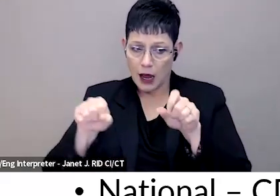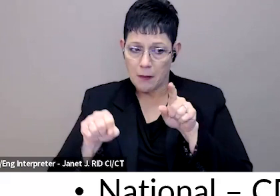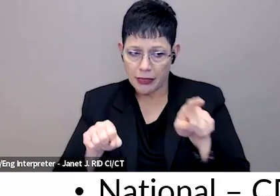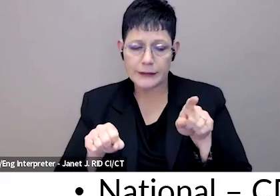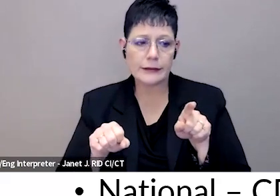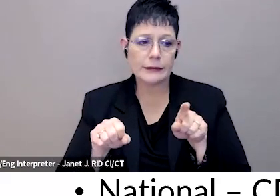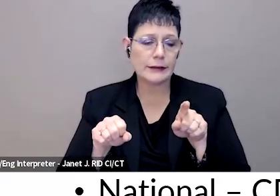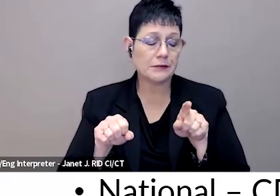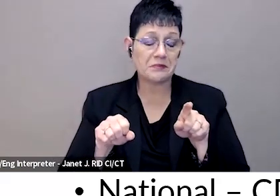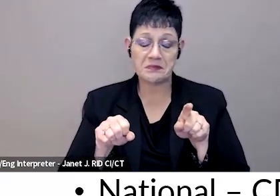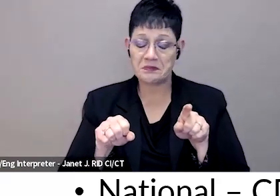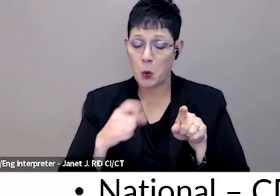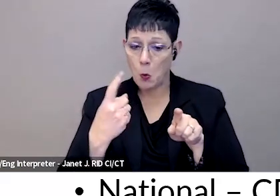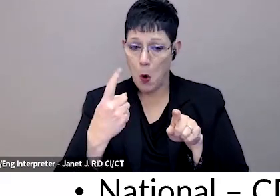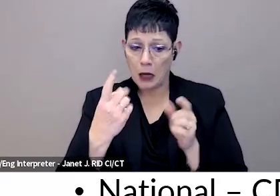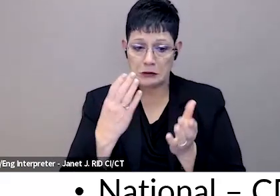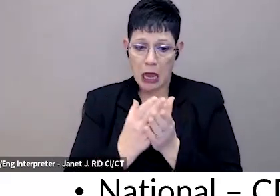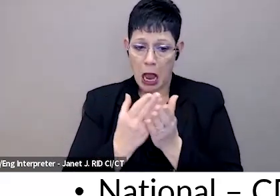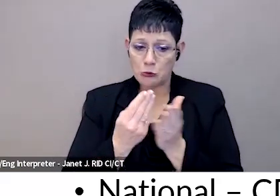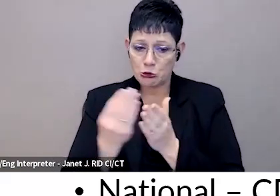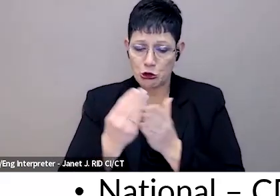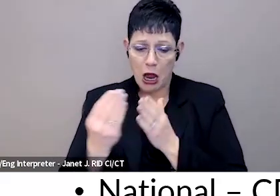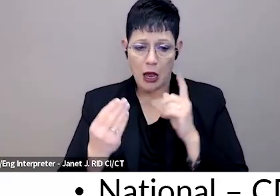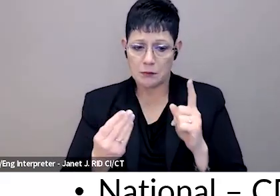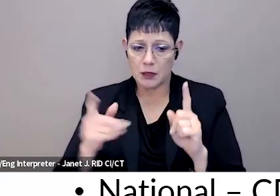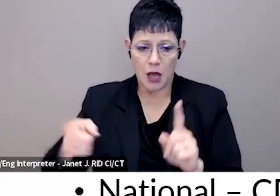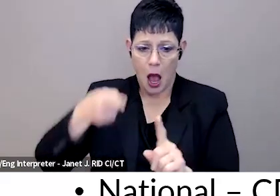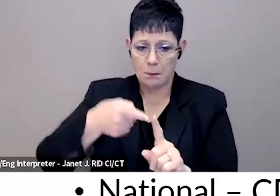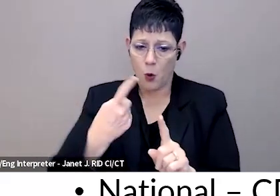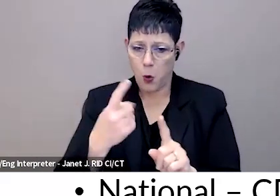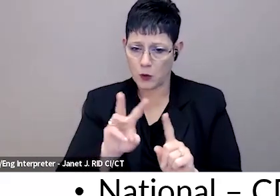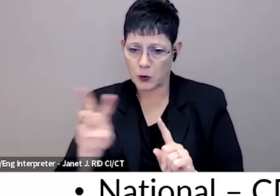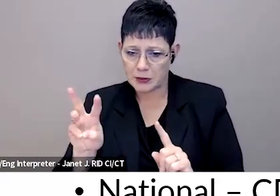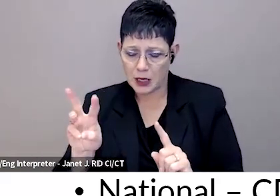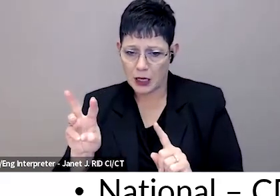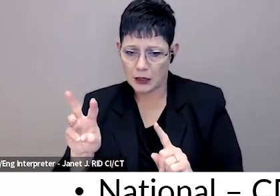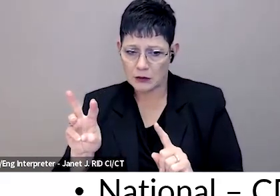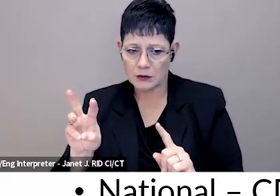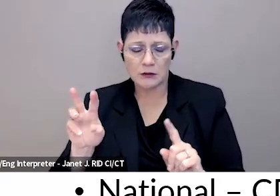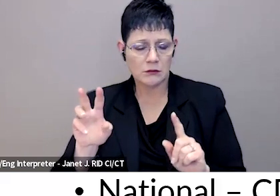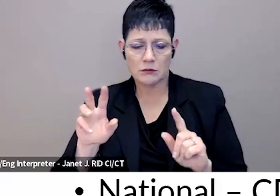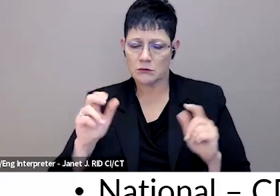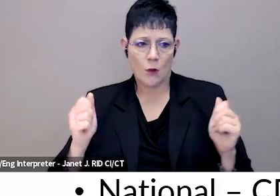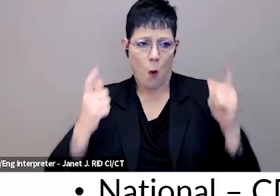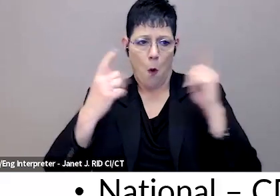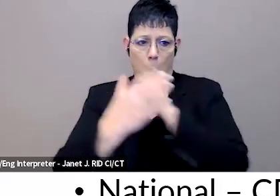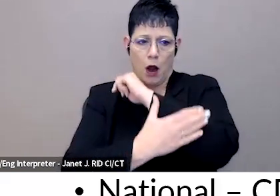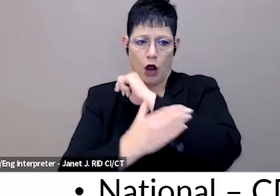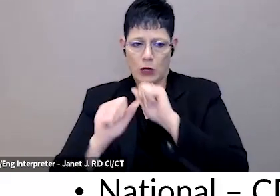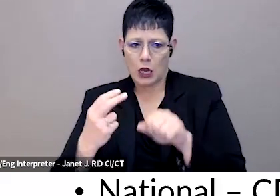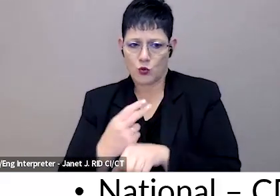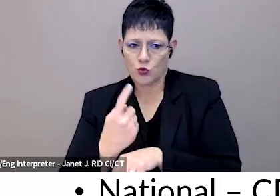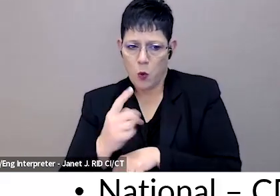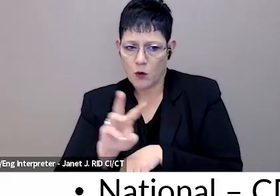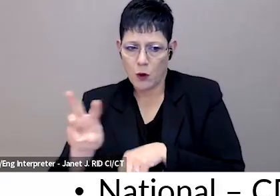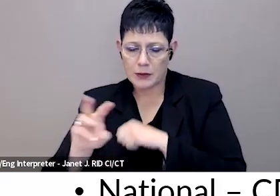website where everything is geared to one site, and there could be all of the marketing